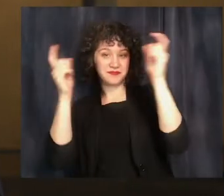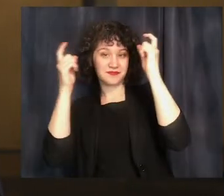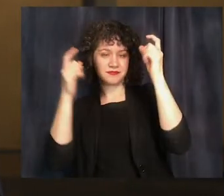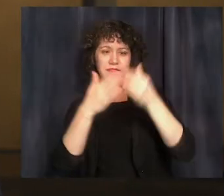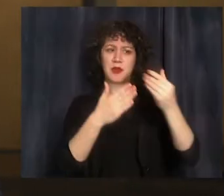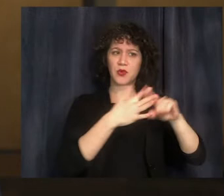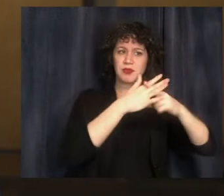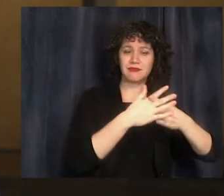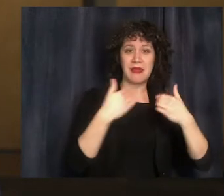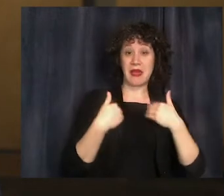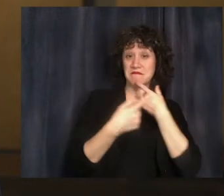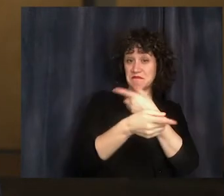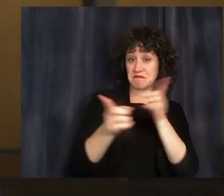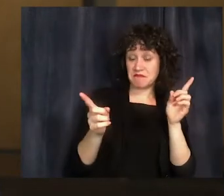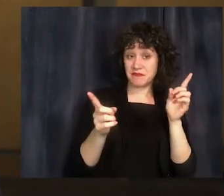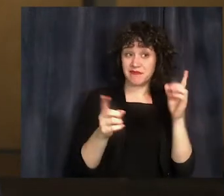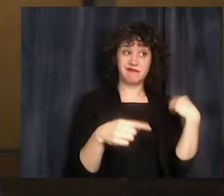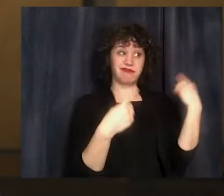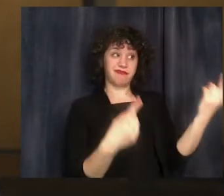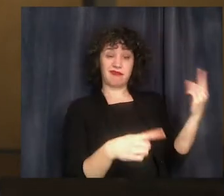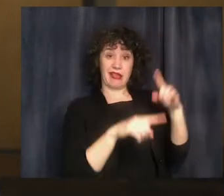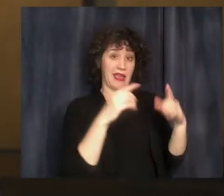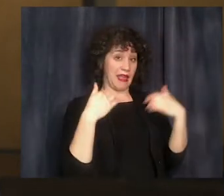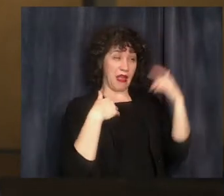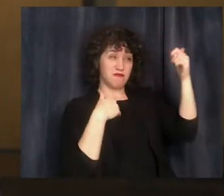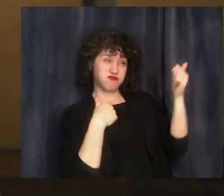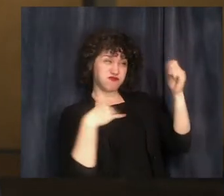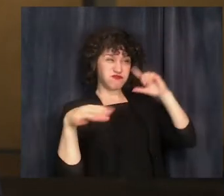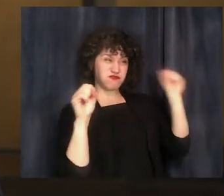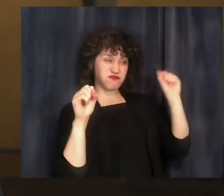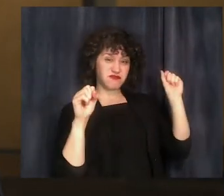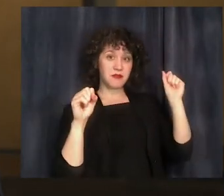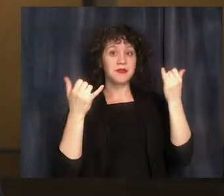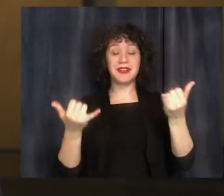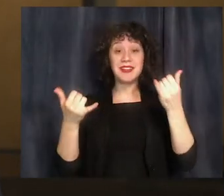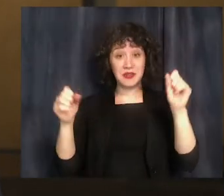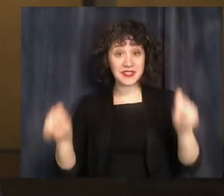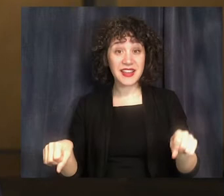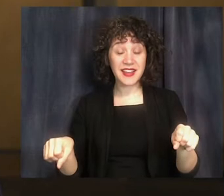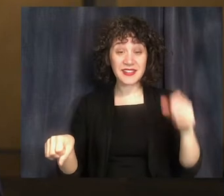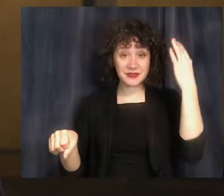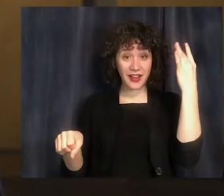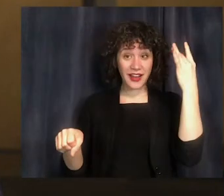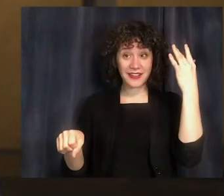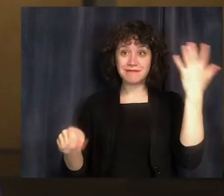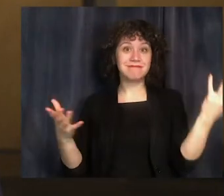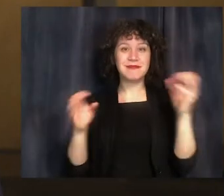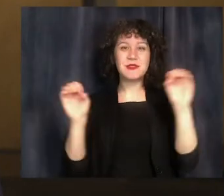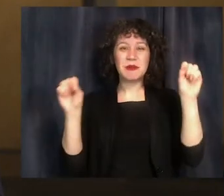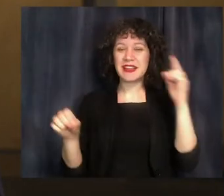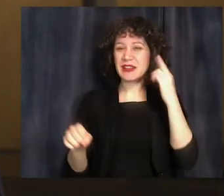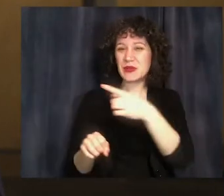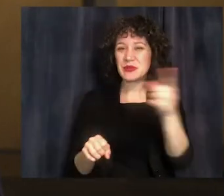begins, we have a quick announcement to make. Unlike previous graduation ceremonies, air horns and other noisemakers are allowed this time because nobody can hear